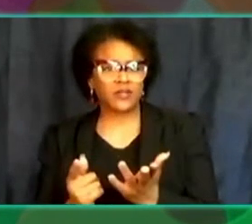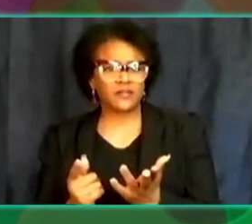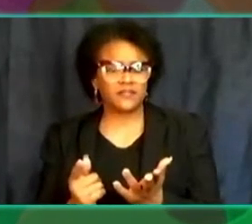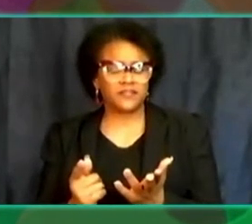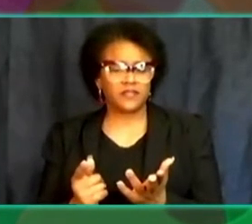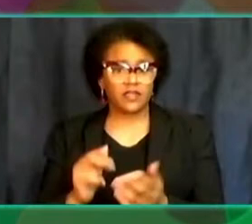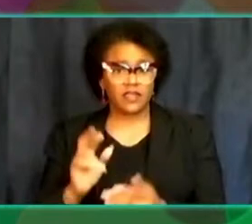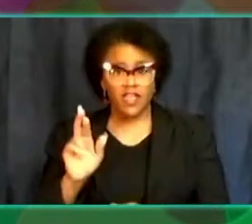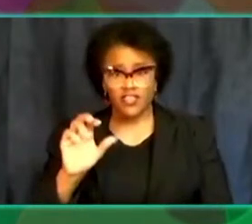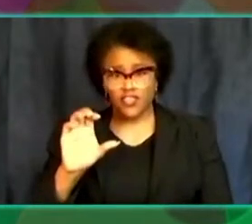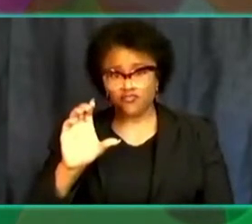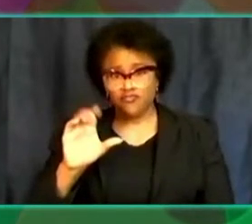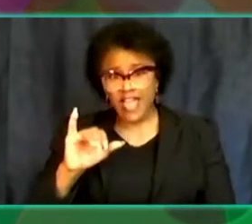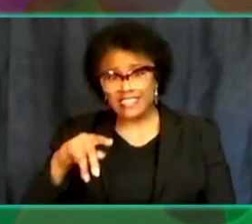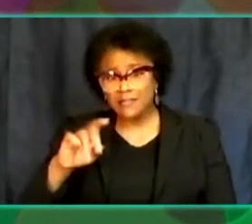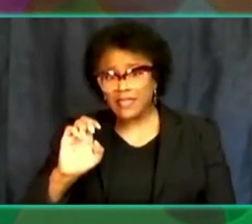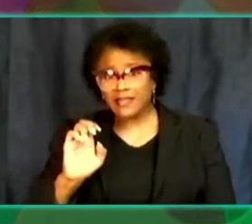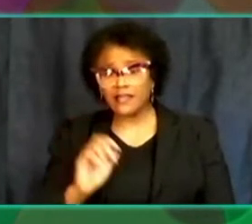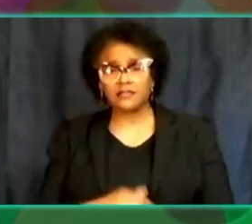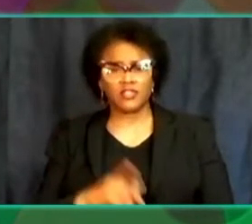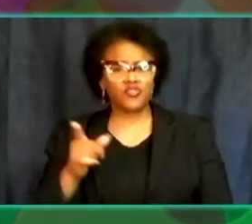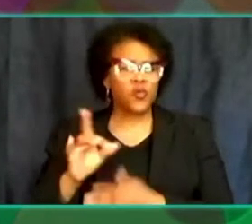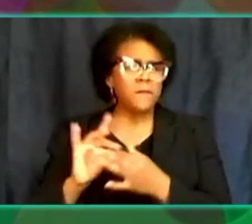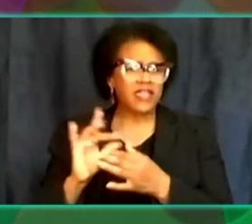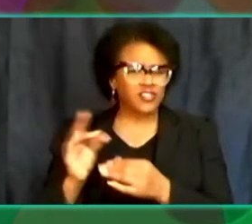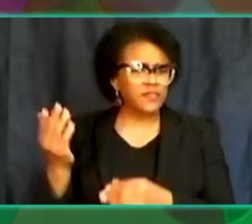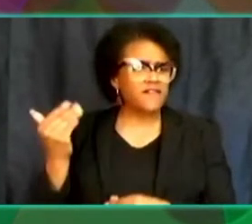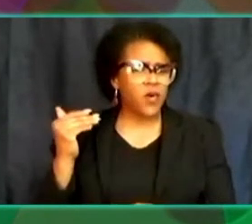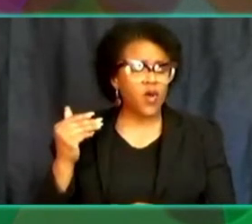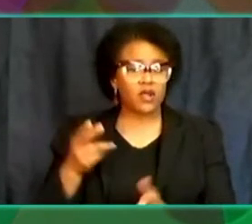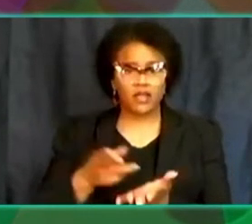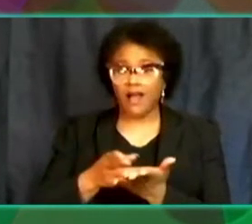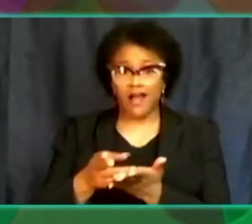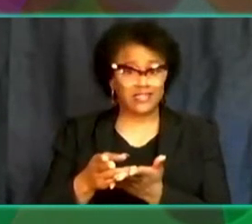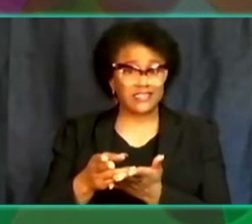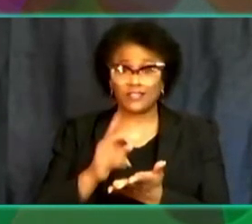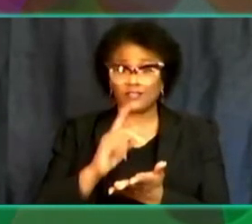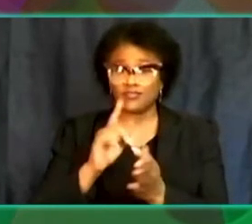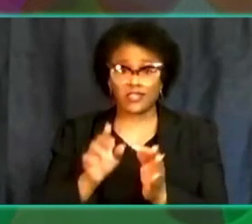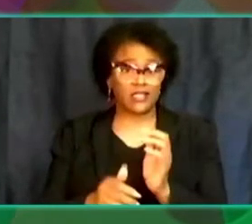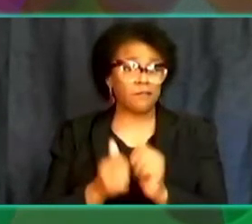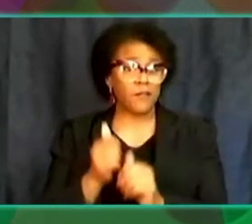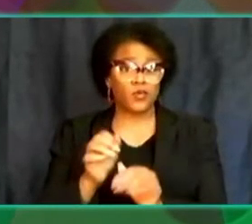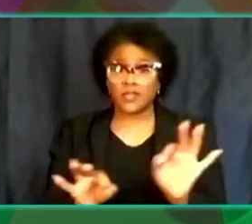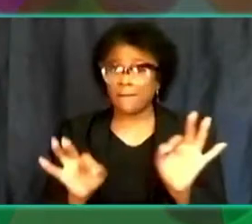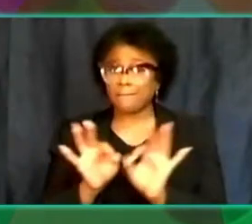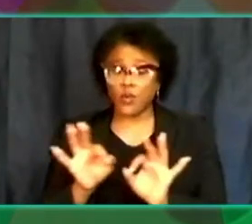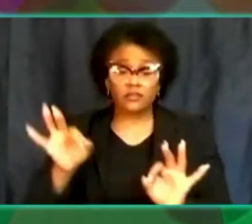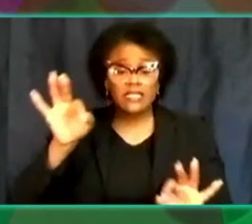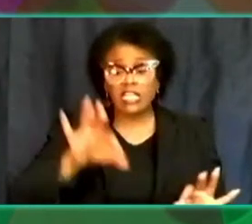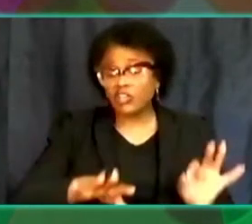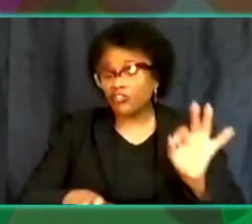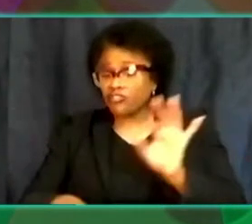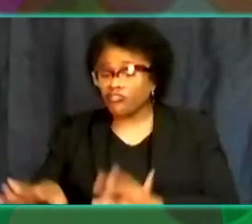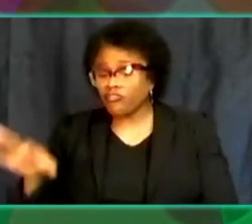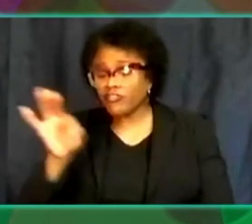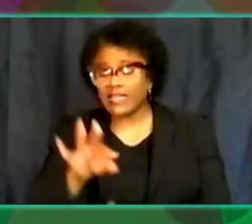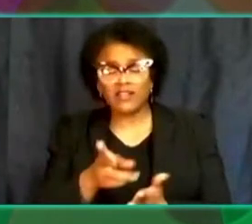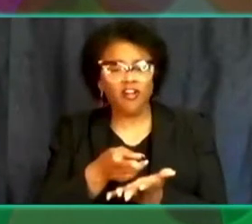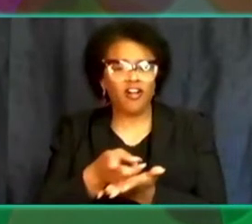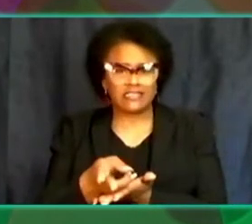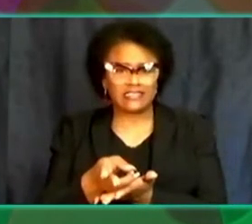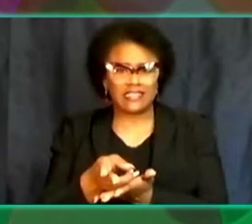recipe you were talking about, Erika, earlier, I think honesty is the most important ingredient, you know, because when you're